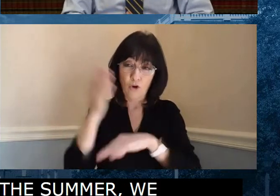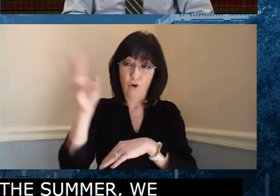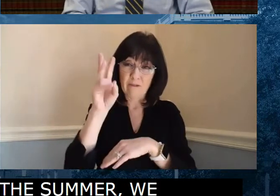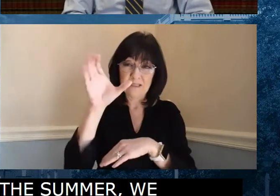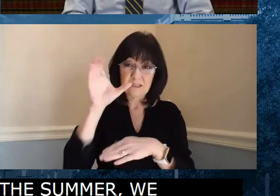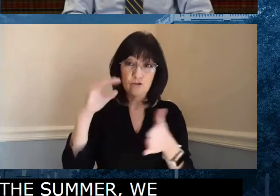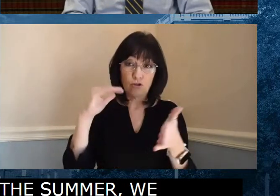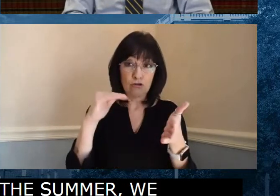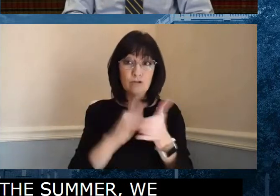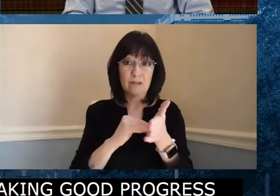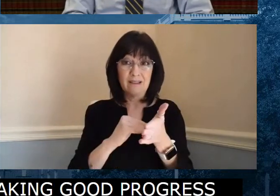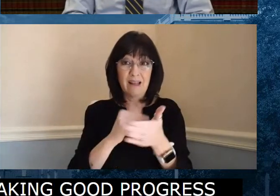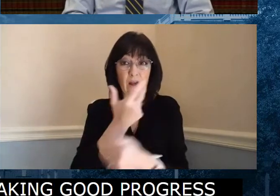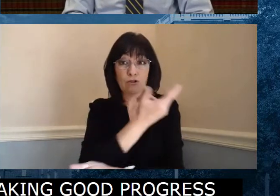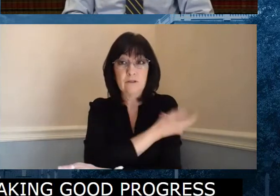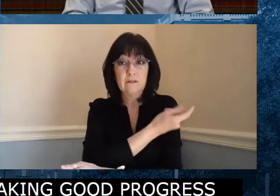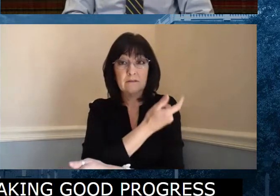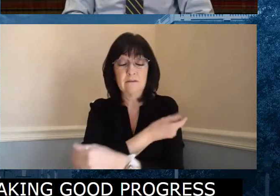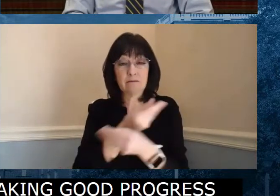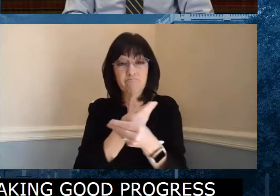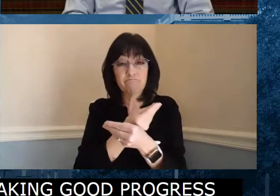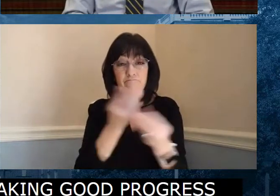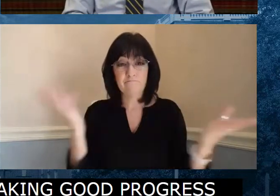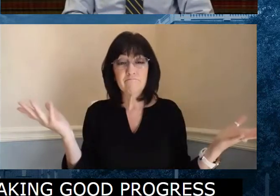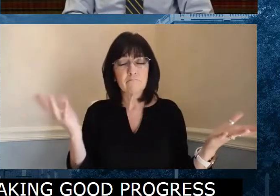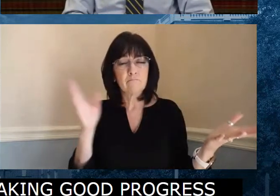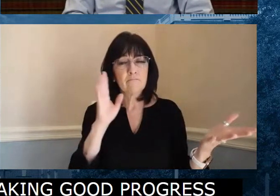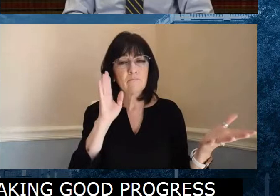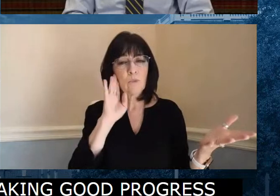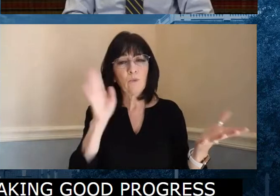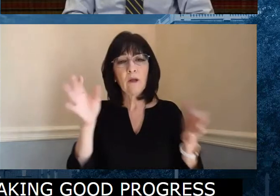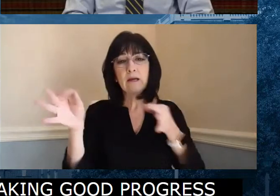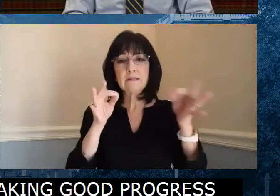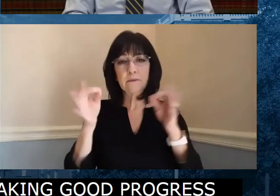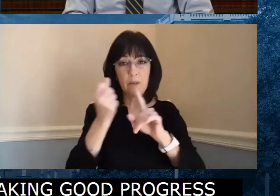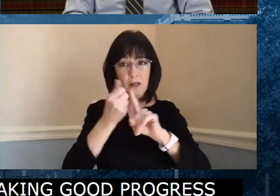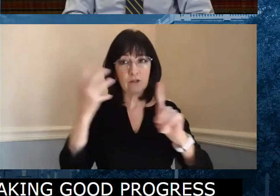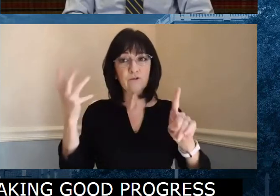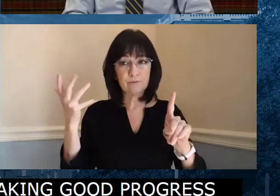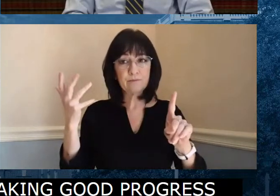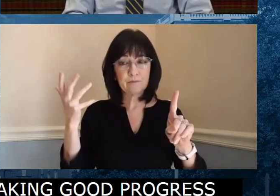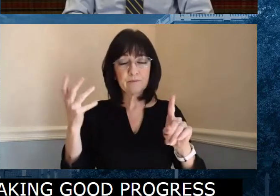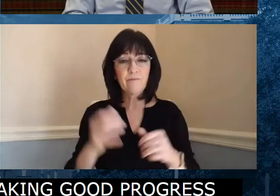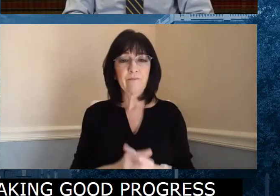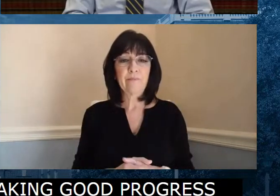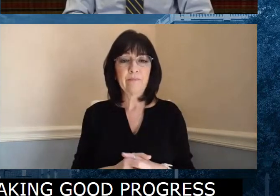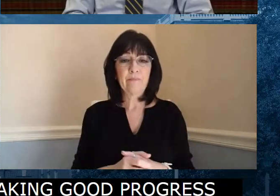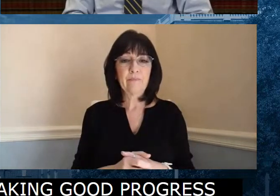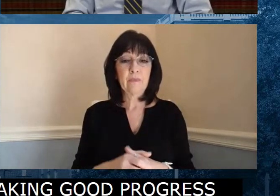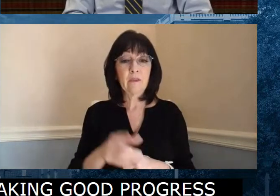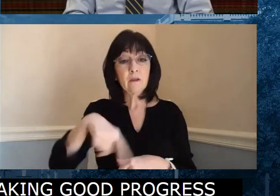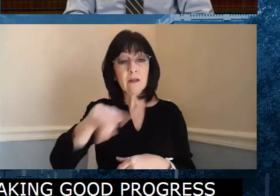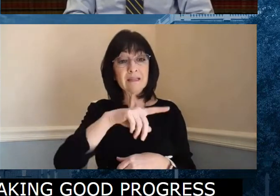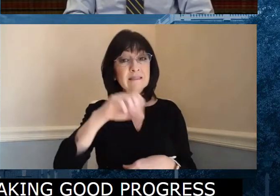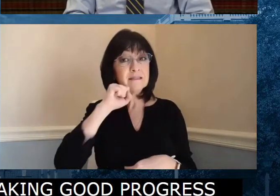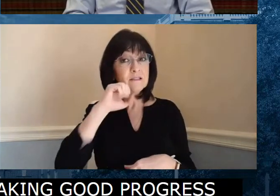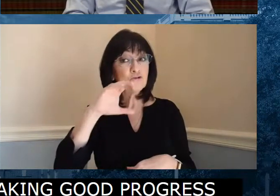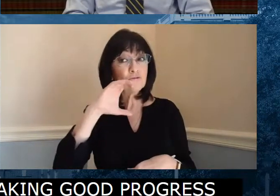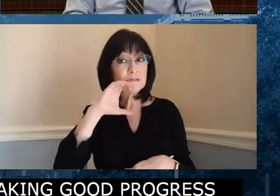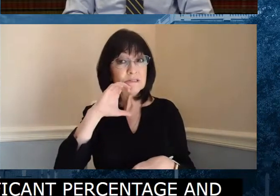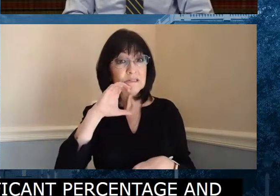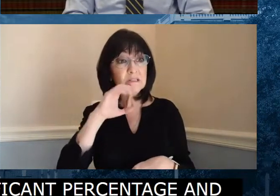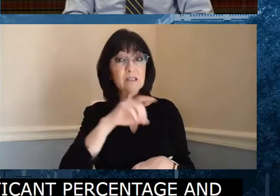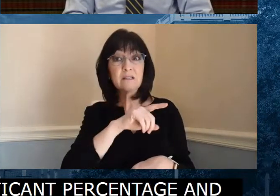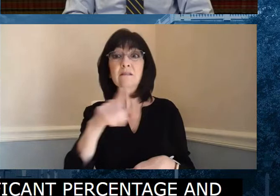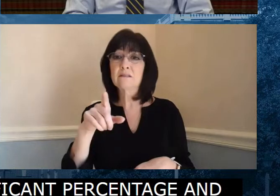show you those numbers in a minute. A significant percentage, over 80% of the most vulnerable population